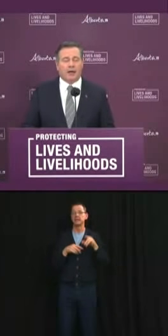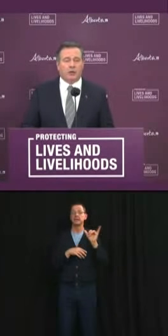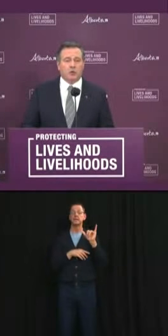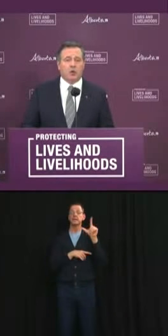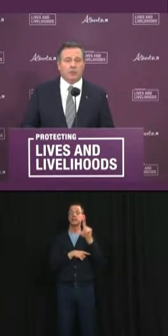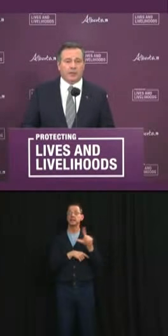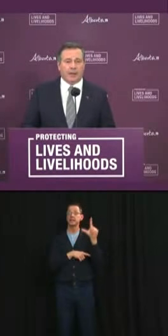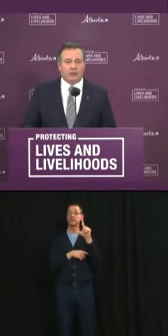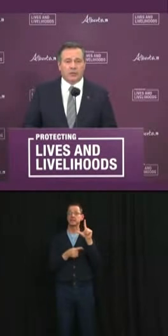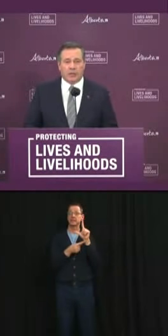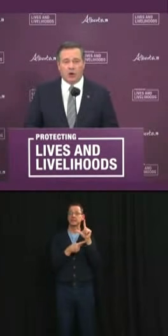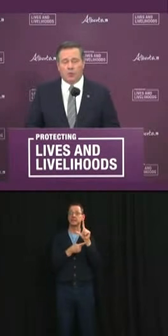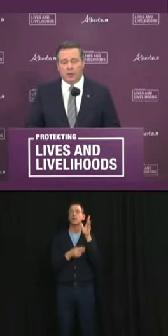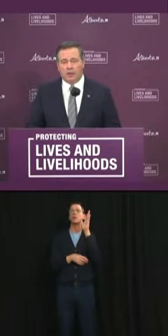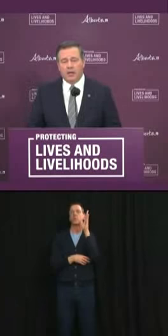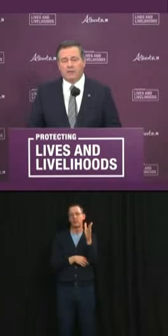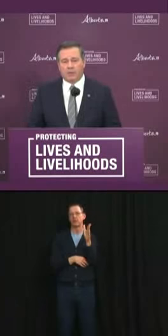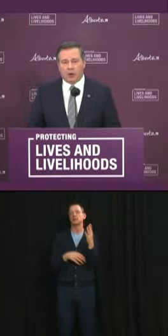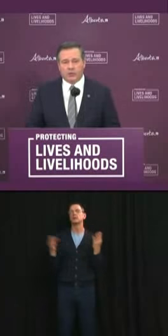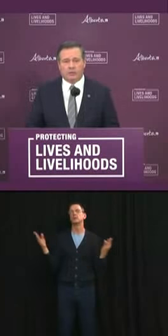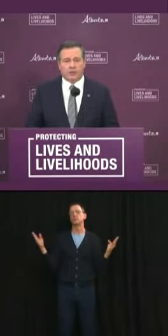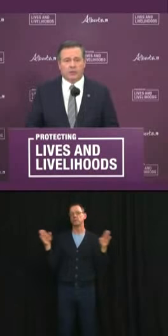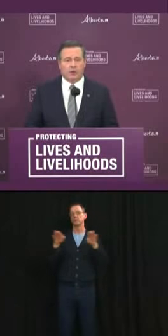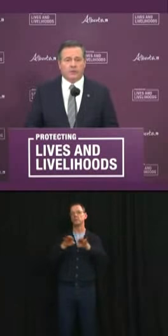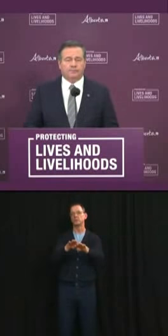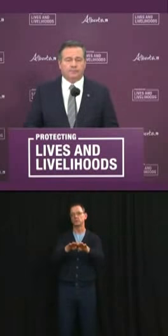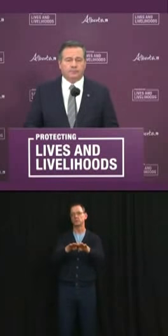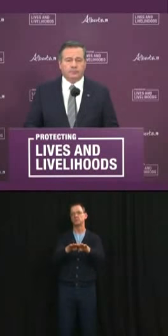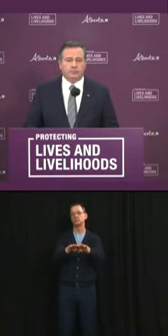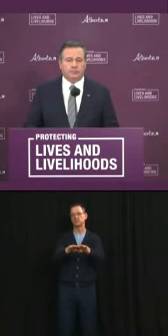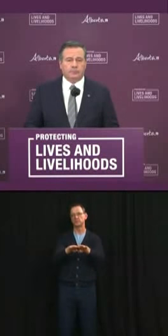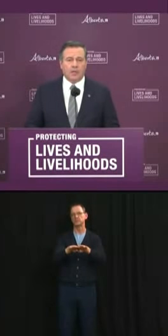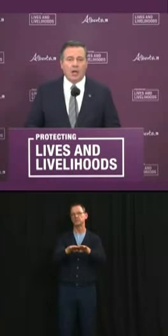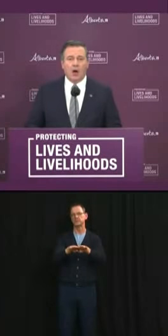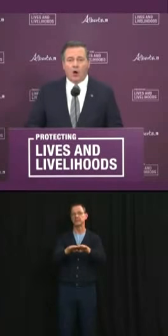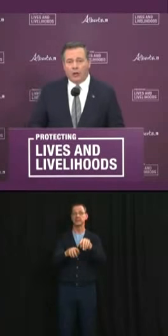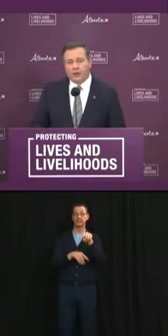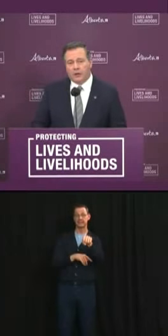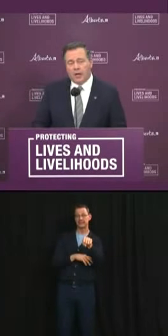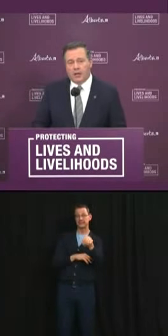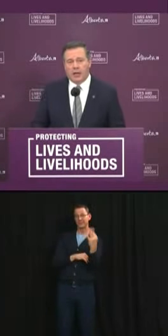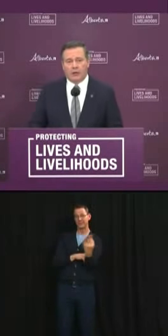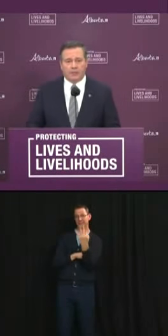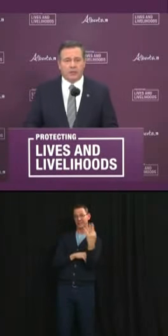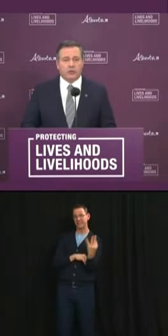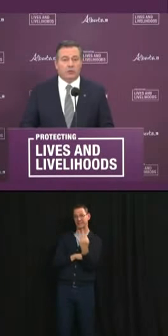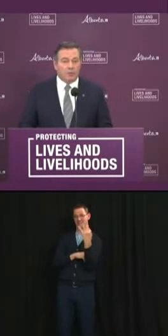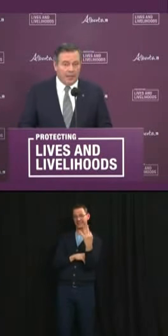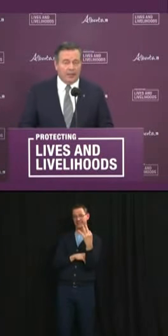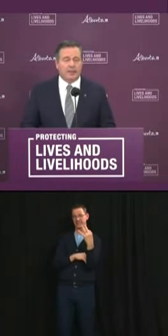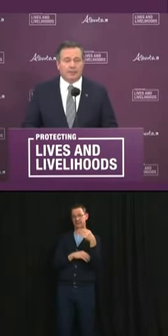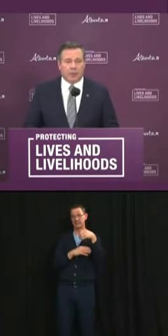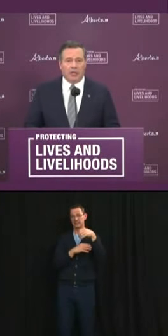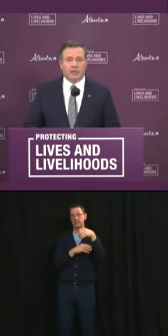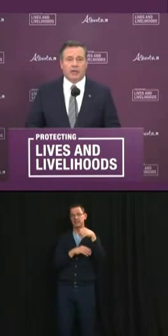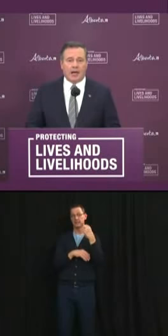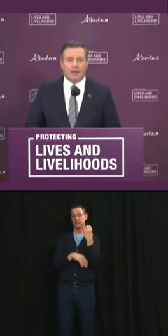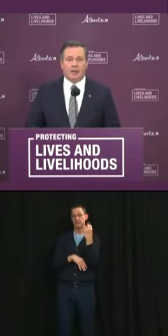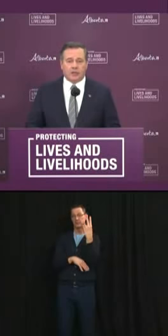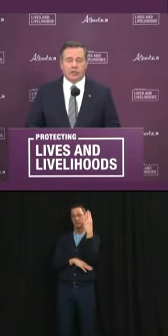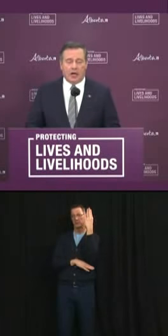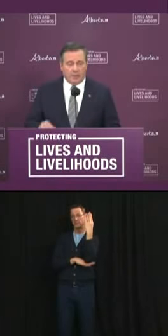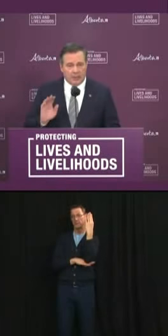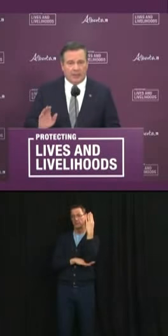outdoor patios will be allowed to stay open for bars and restaurants. All other health measures remain in place